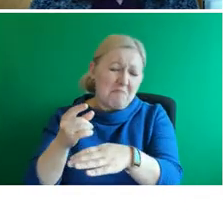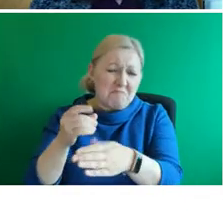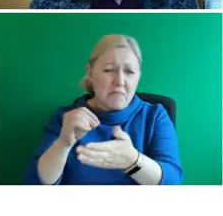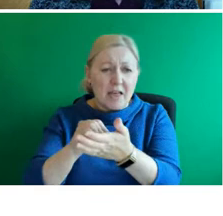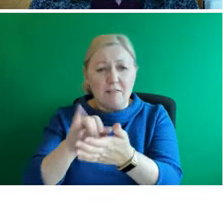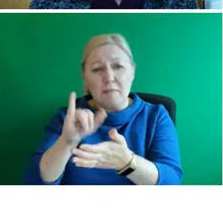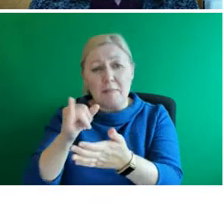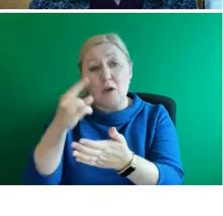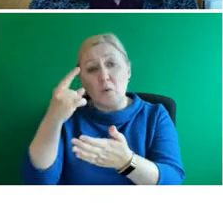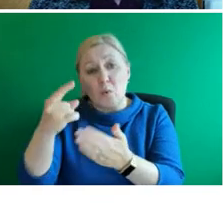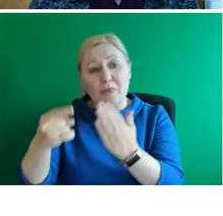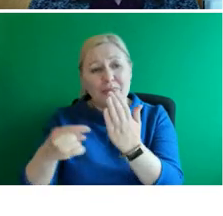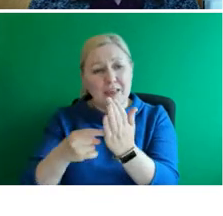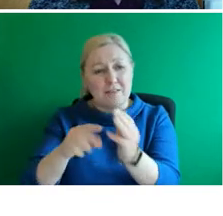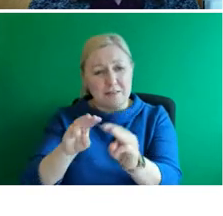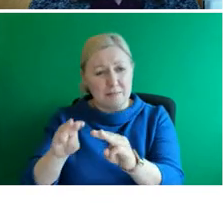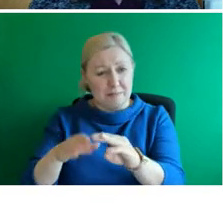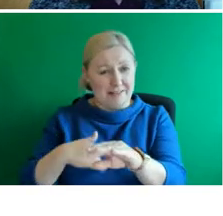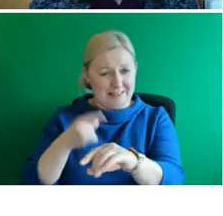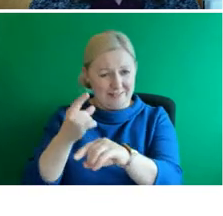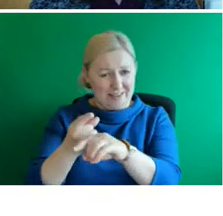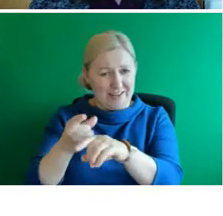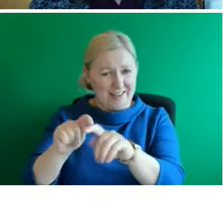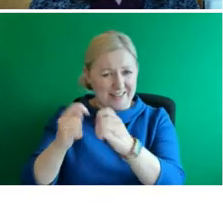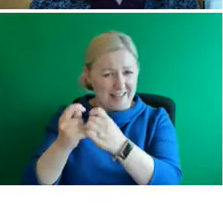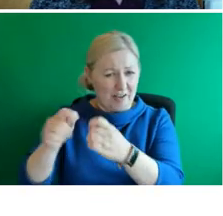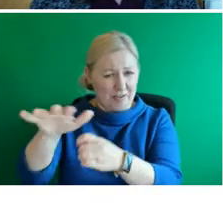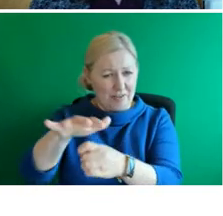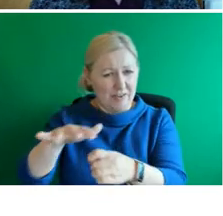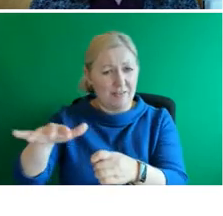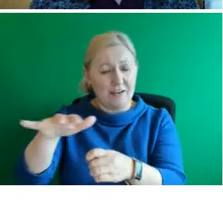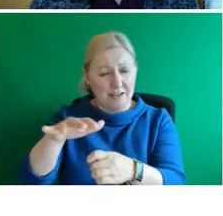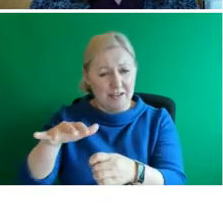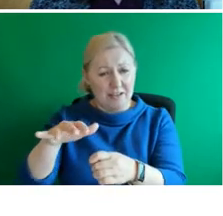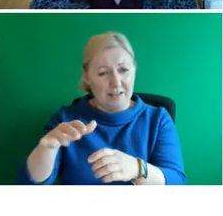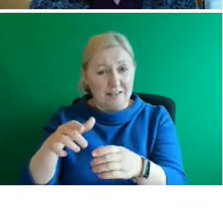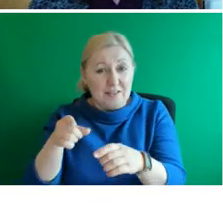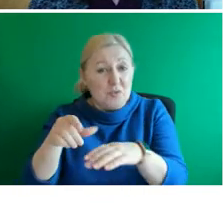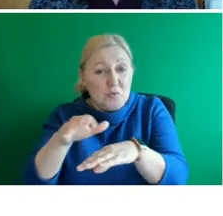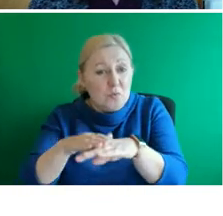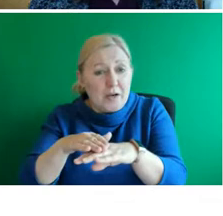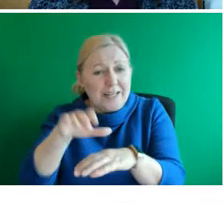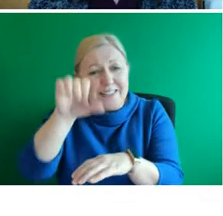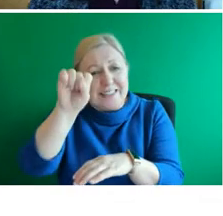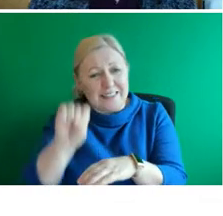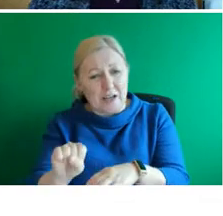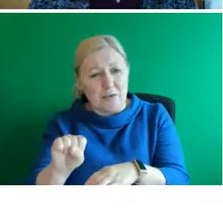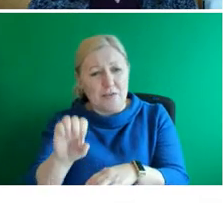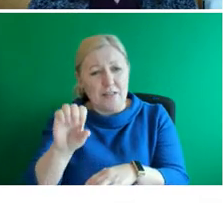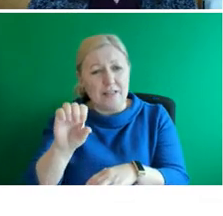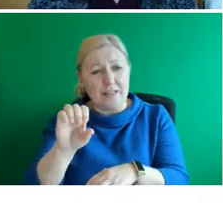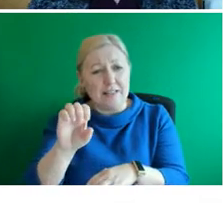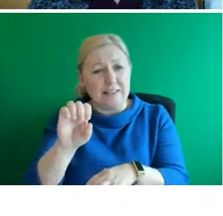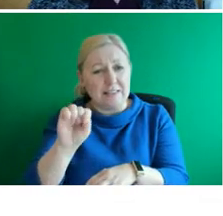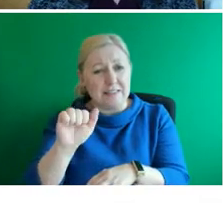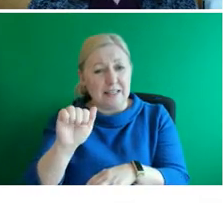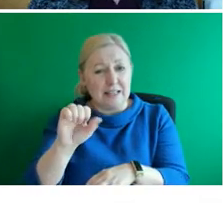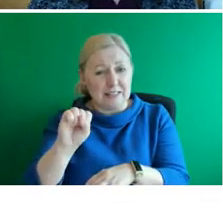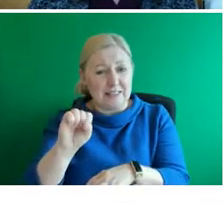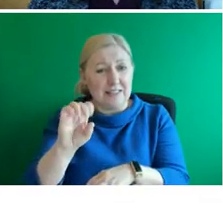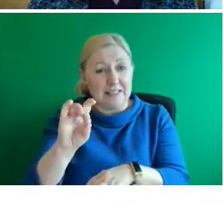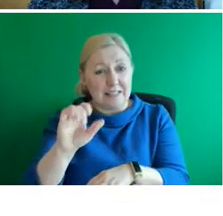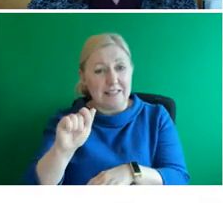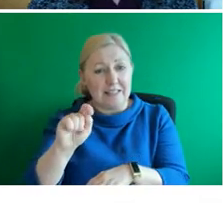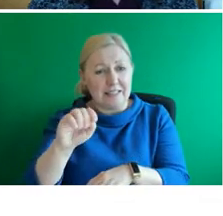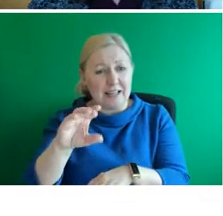in Southeast Saskatchewan. And we began working with them to implement and refine this model, which became a one-day